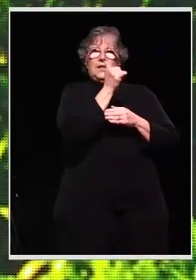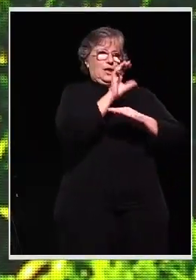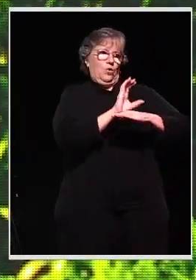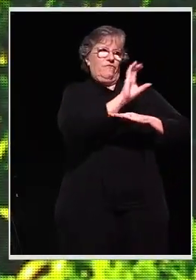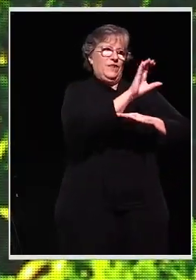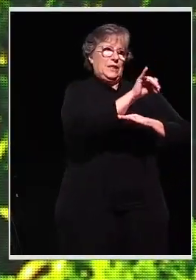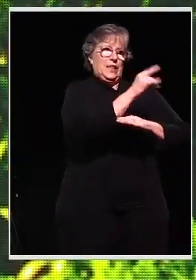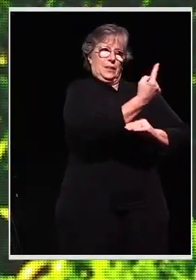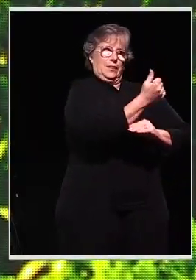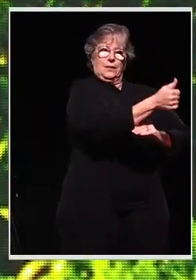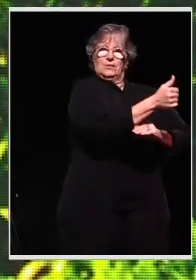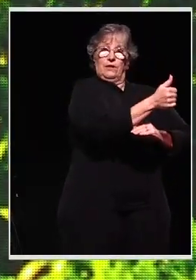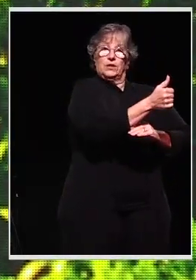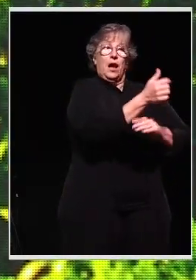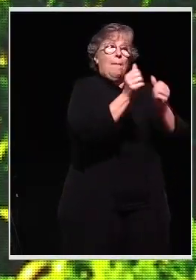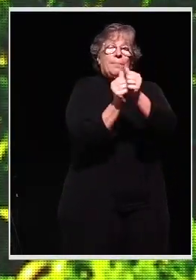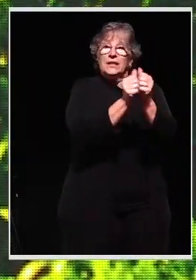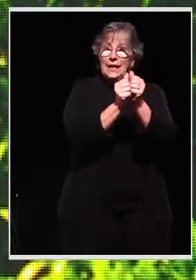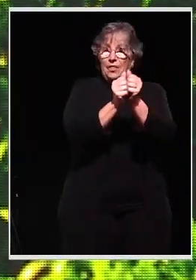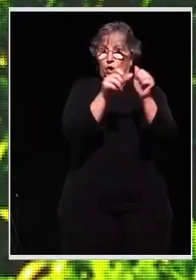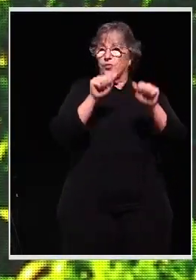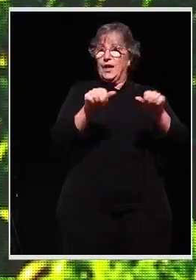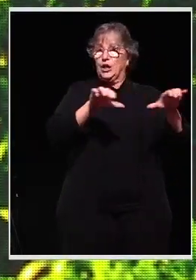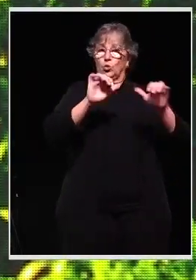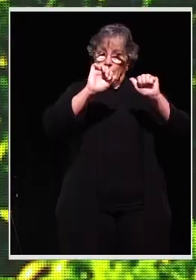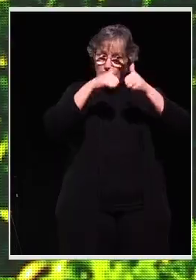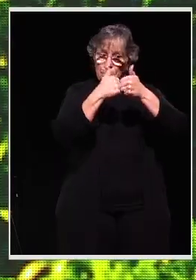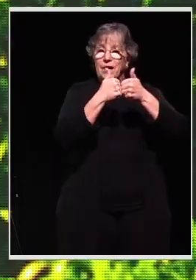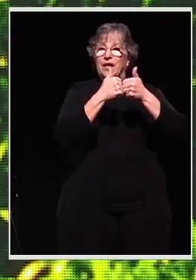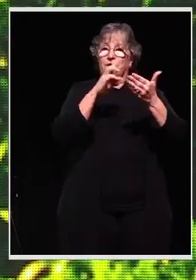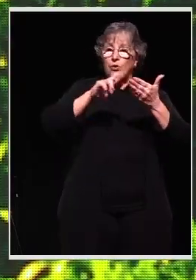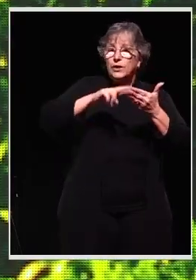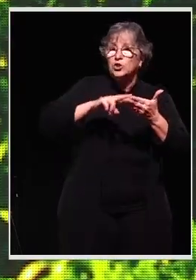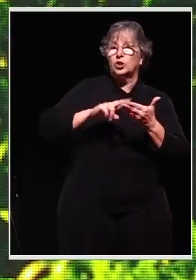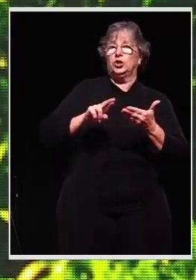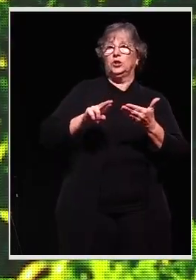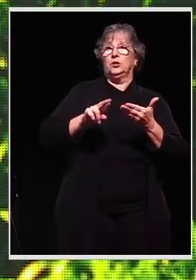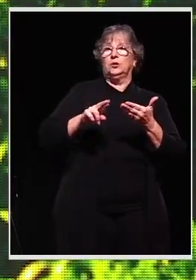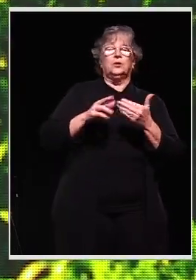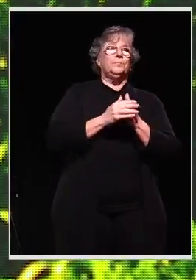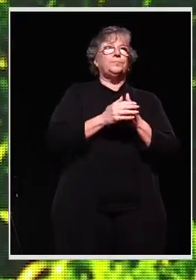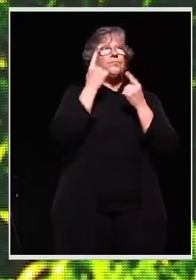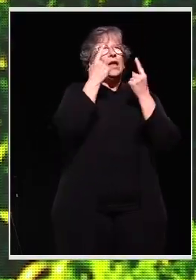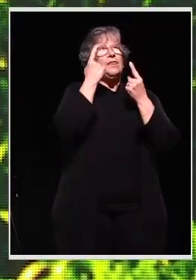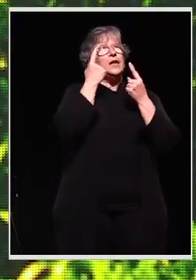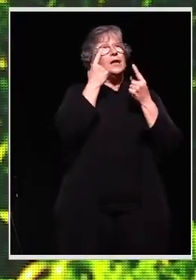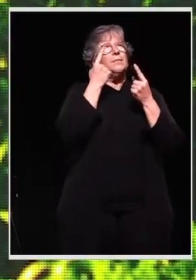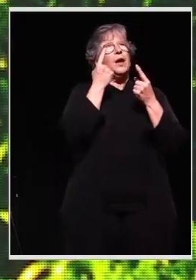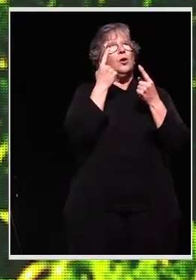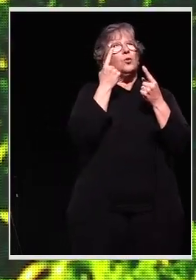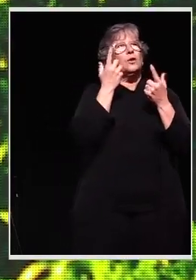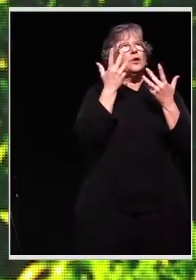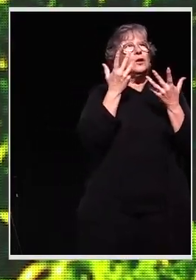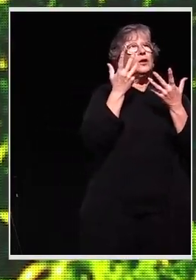own. But coming together, they can do that pre-competitive research and really de-risk that investment. And you know, just thinking about, I'm going to read these players